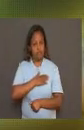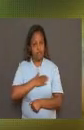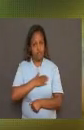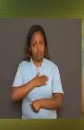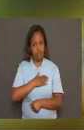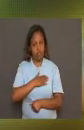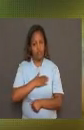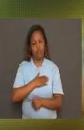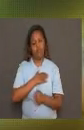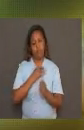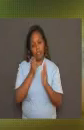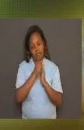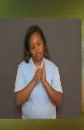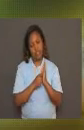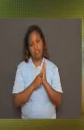list again.